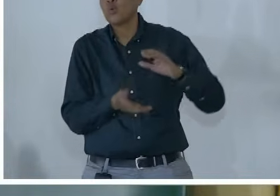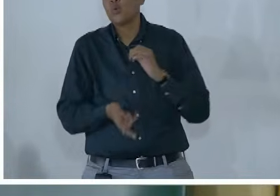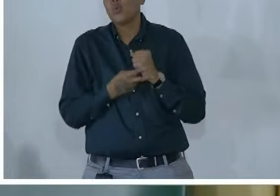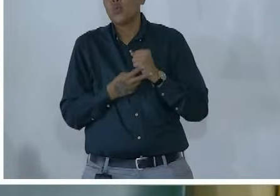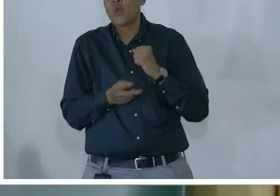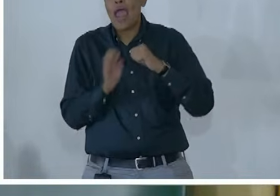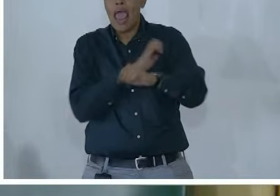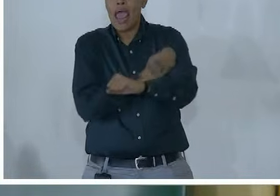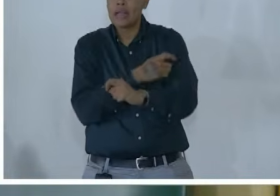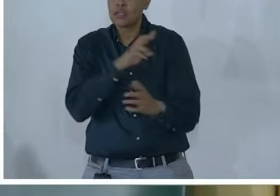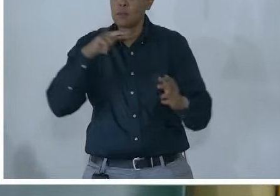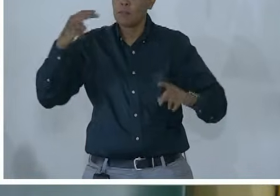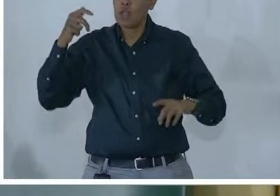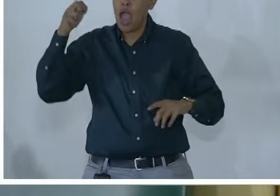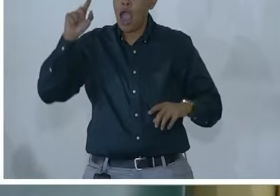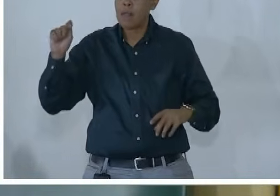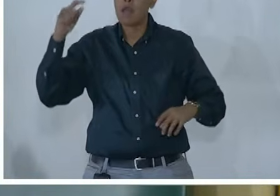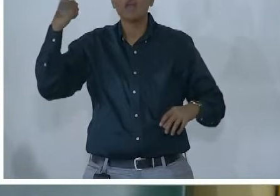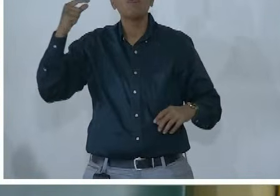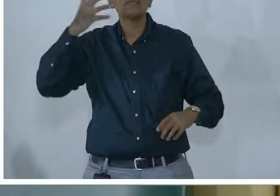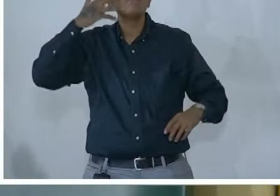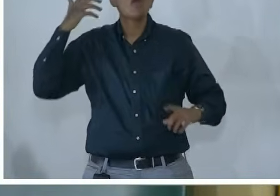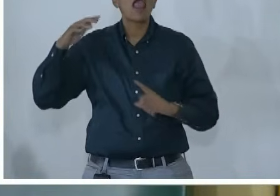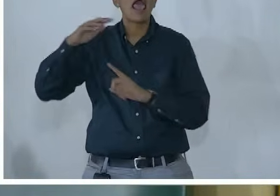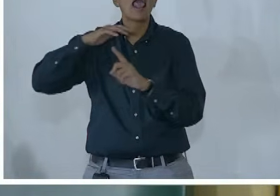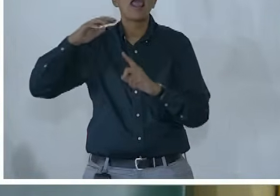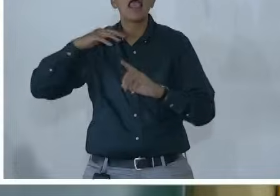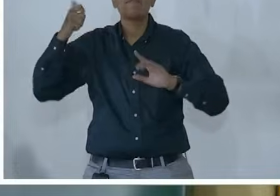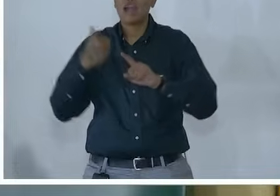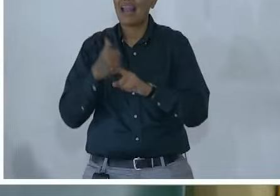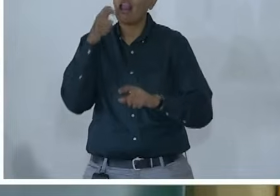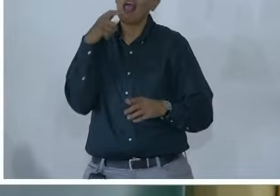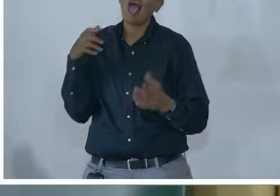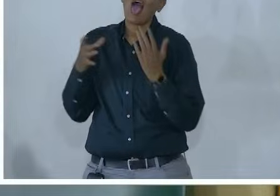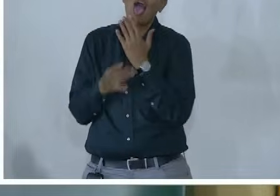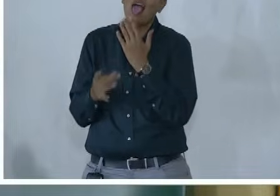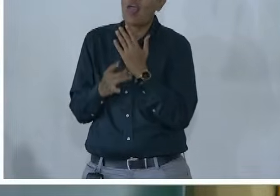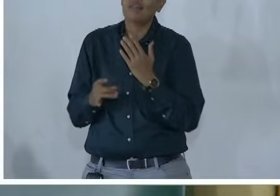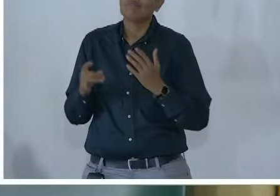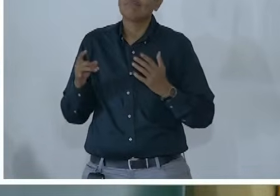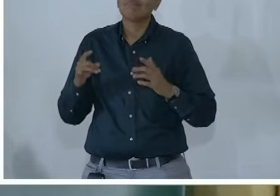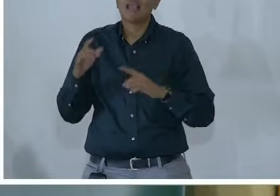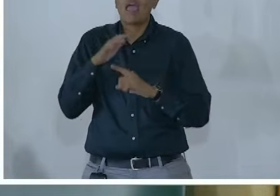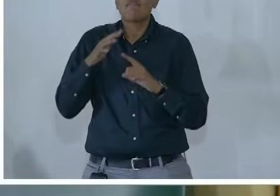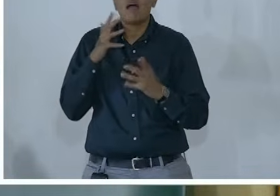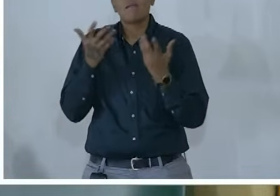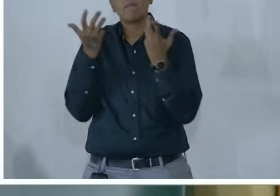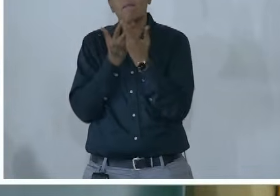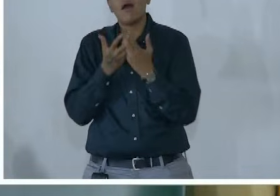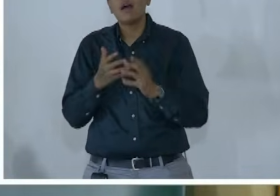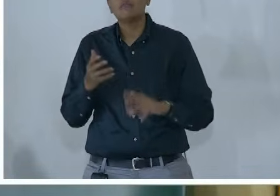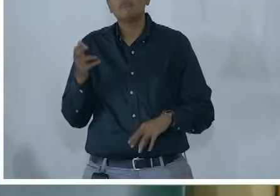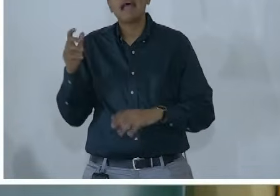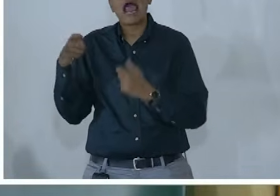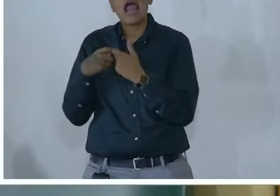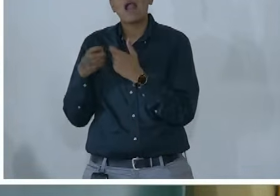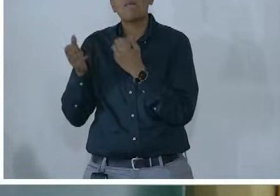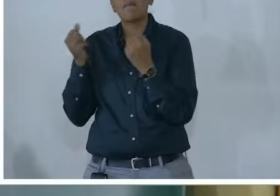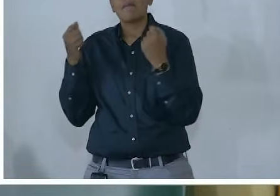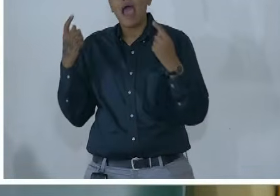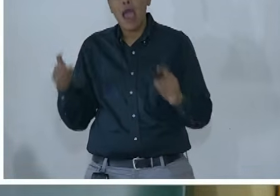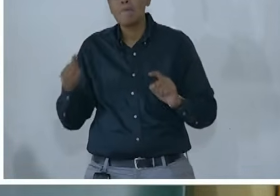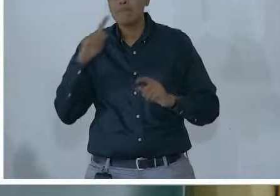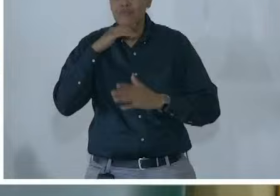positioning Alpart as a green, low-carbon demonstration project. The plan in phase 1